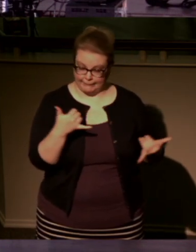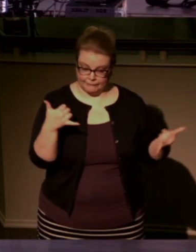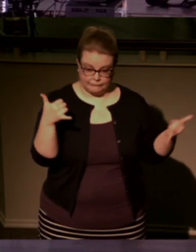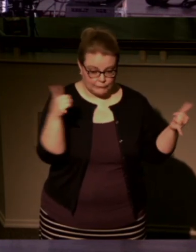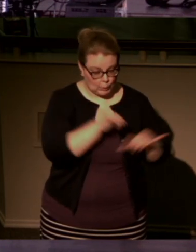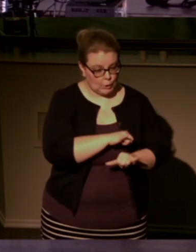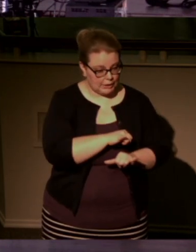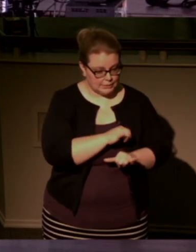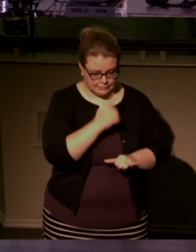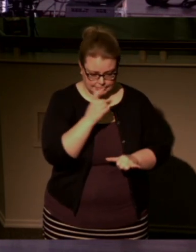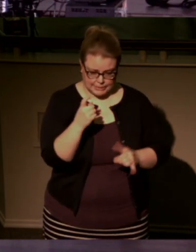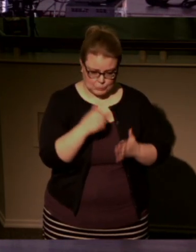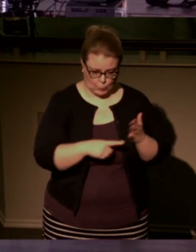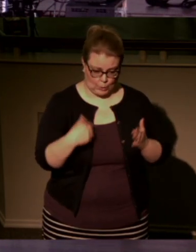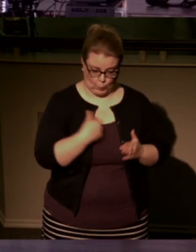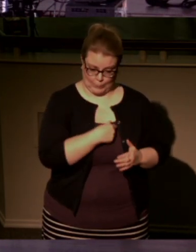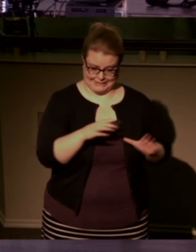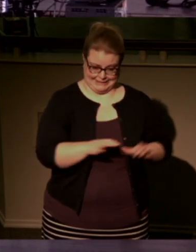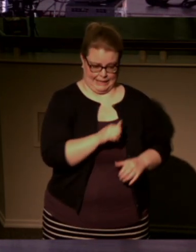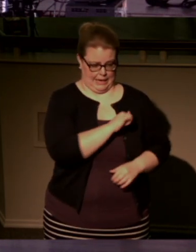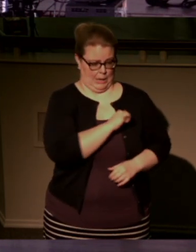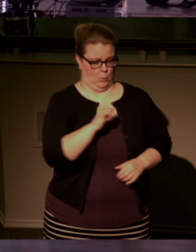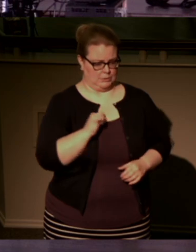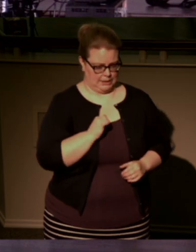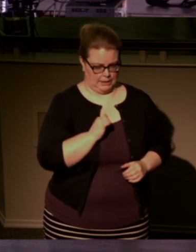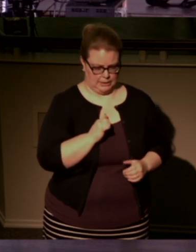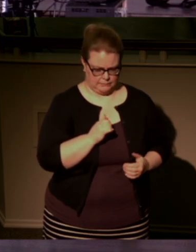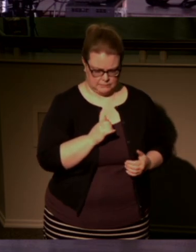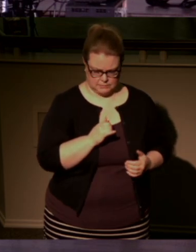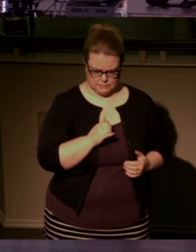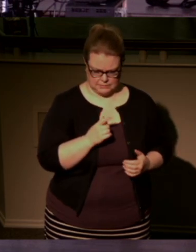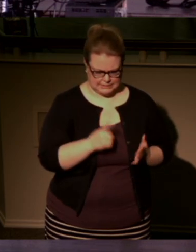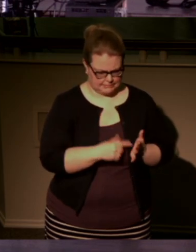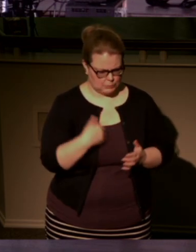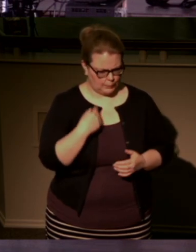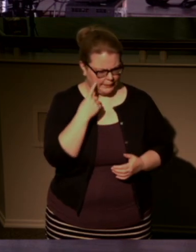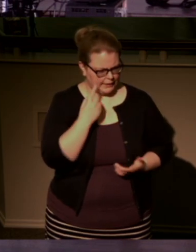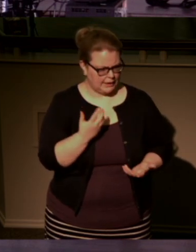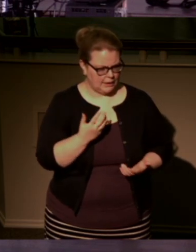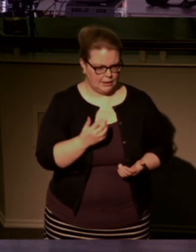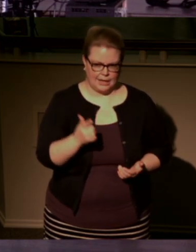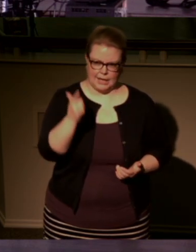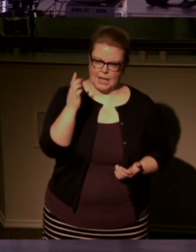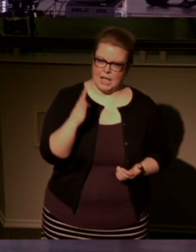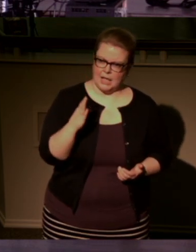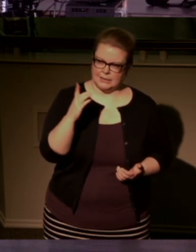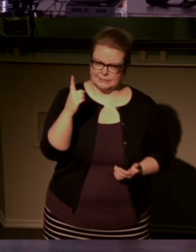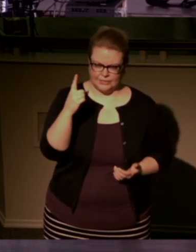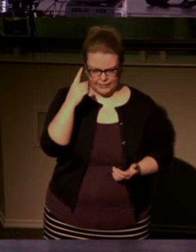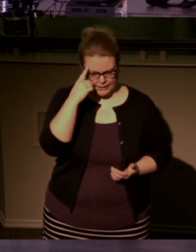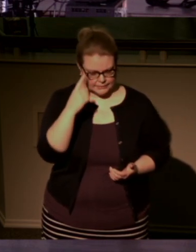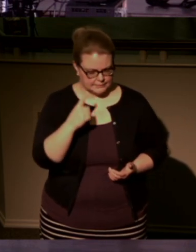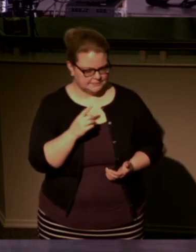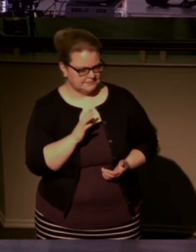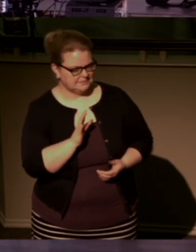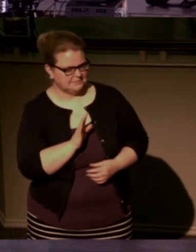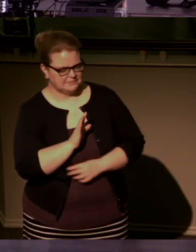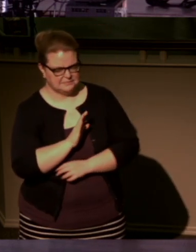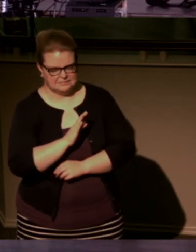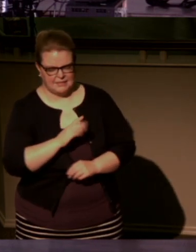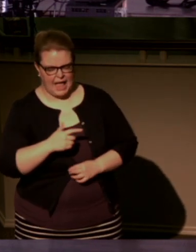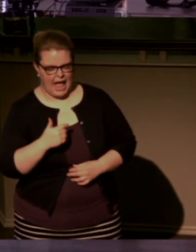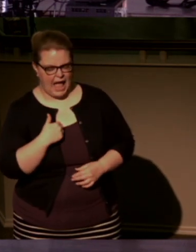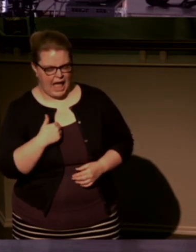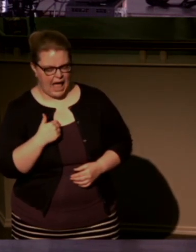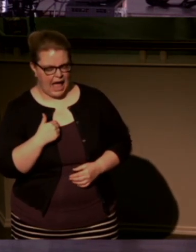of foolish things that we've done, that somehow God's like, you know what? I'm going to step off and let